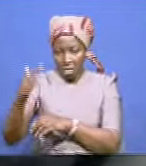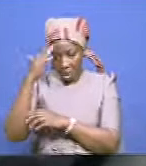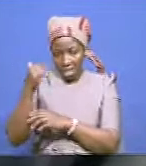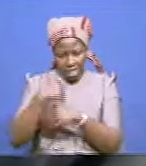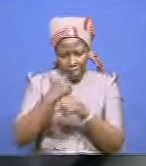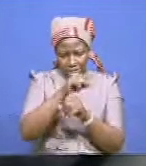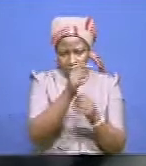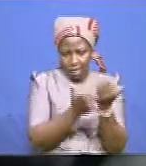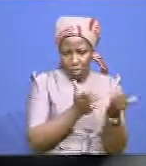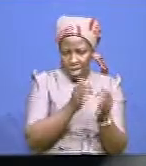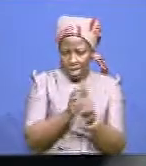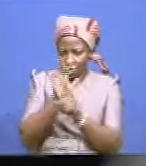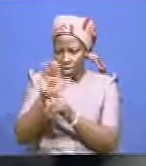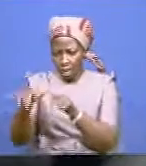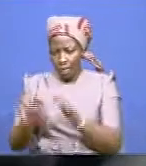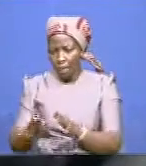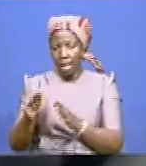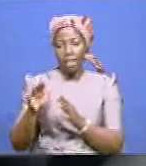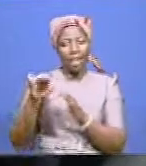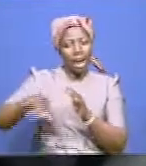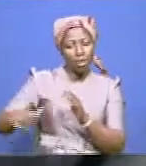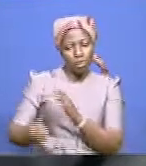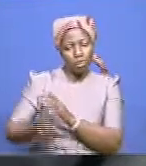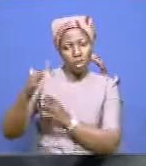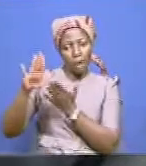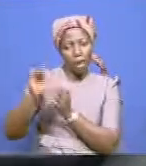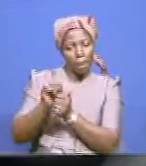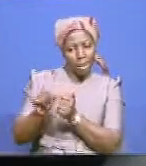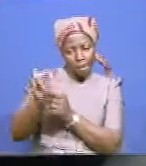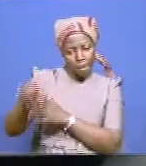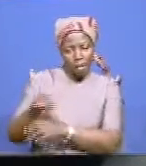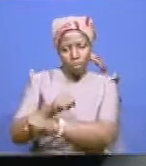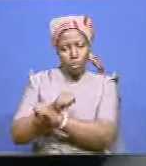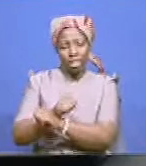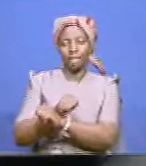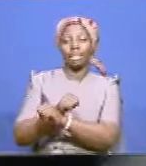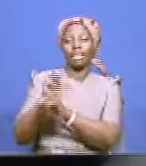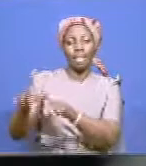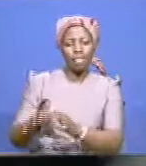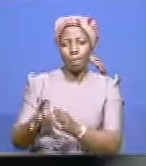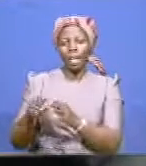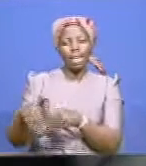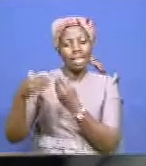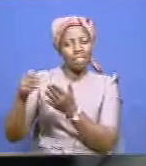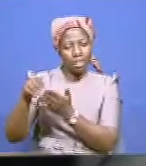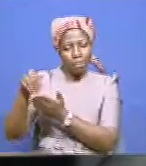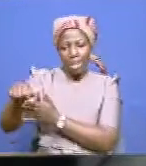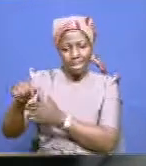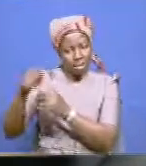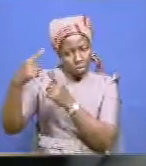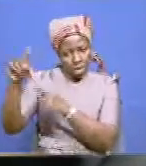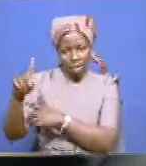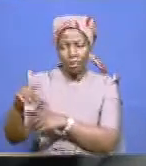So the counties that are producing more maize must protect the farmers, guarantee the prices and the surplus, withdraw it from the